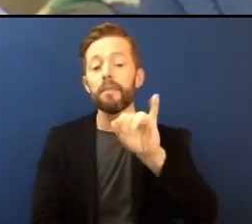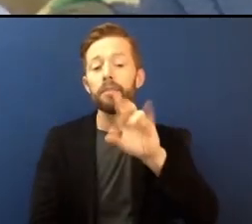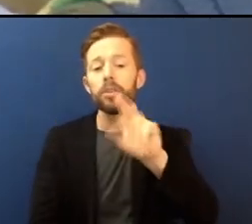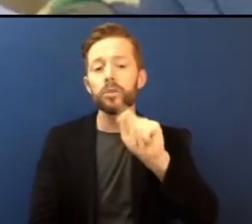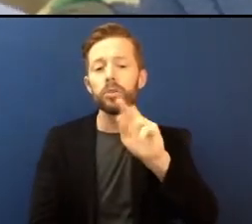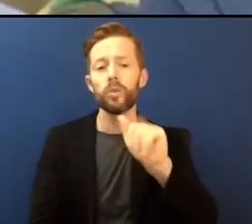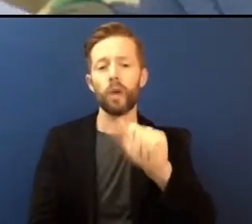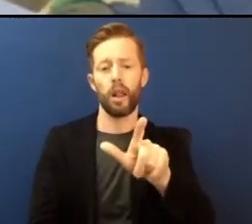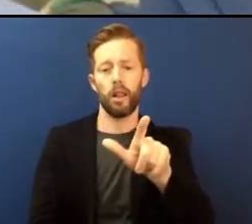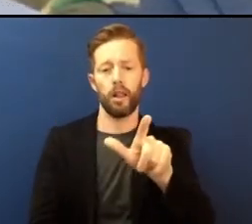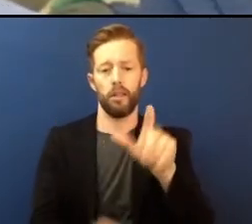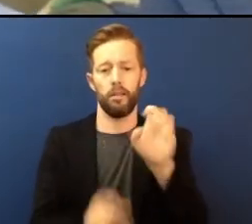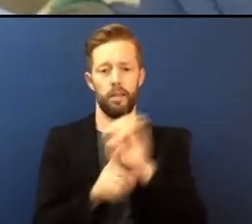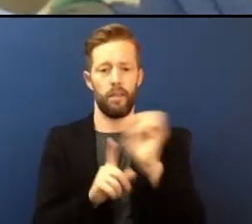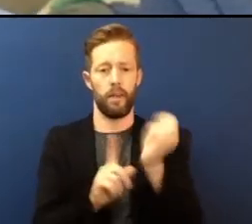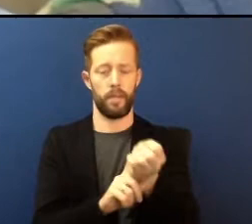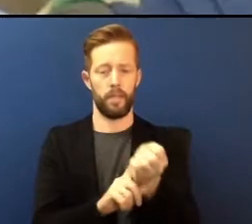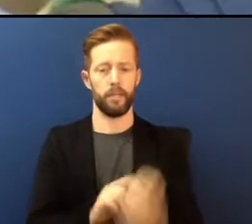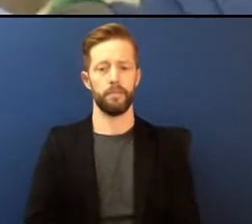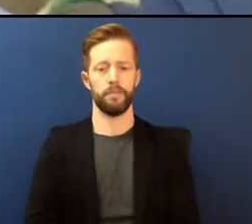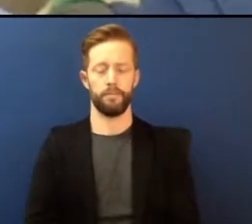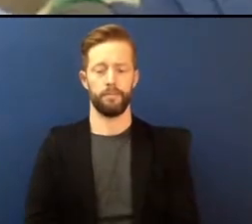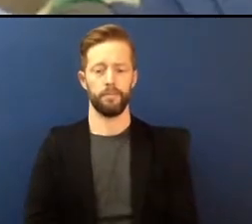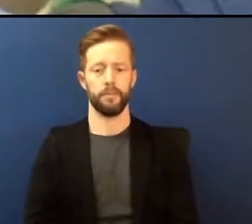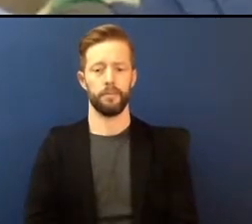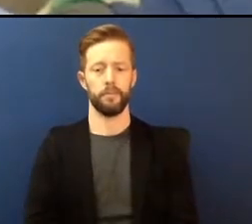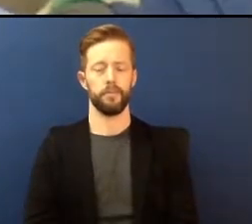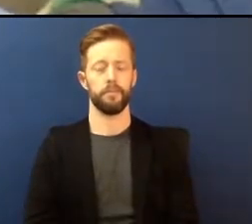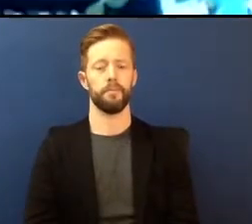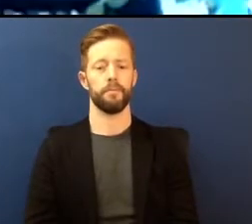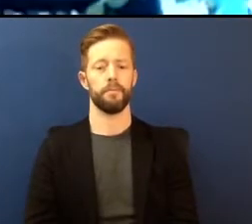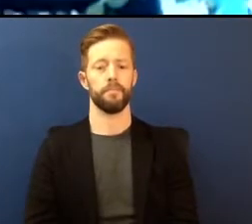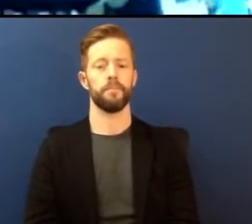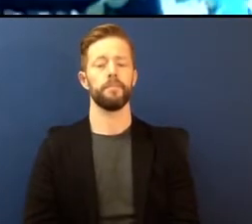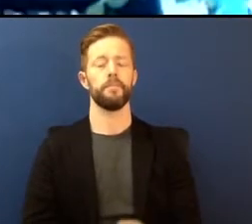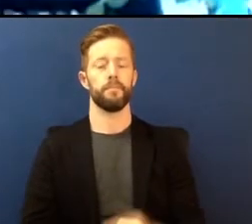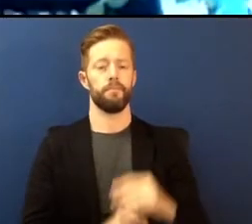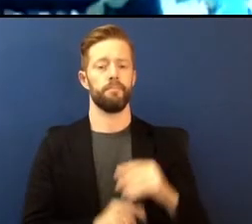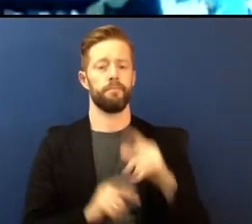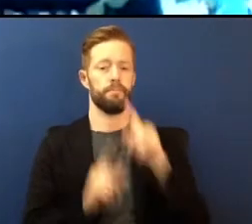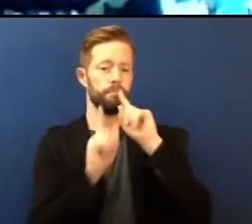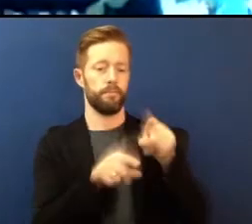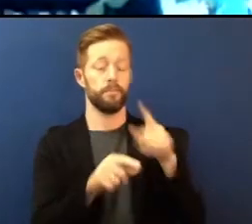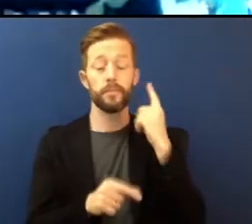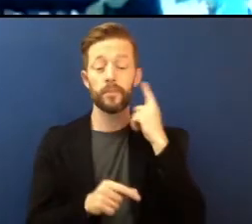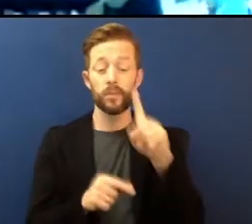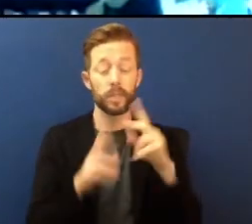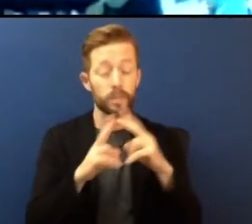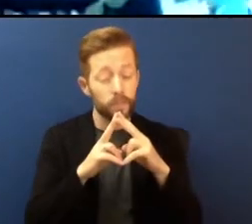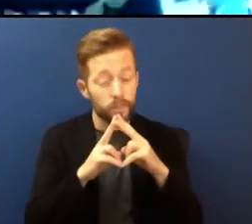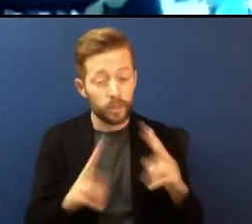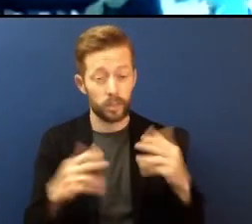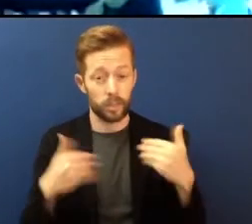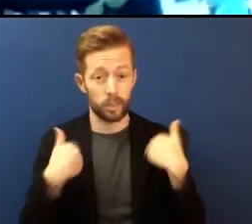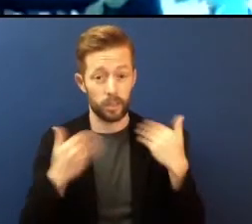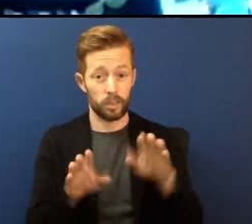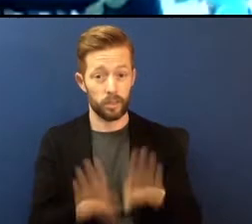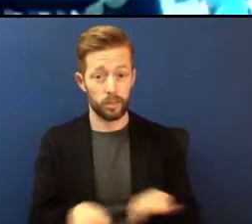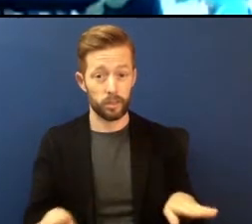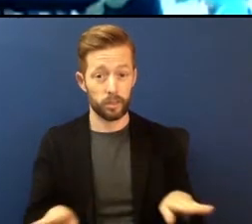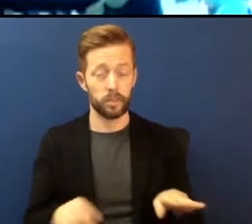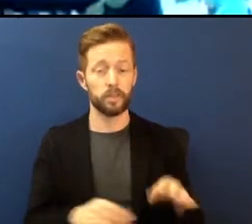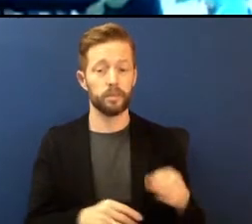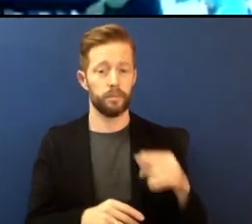concepts in a virtual environment? For very young children, I would